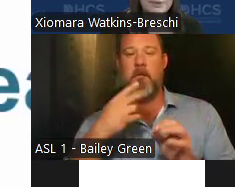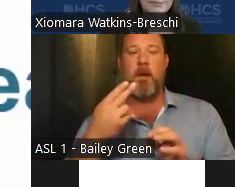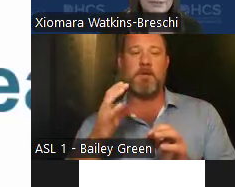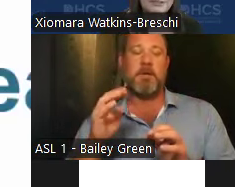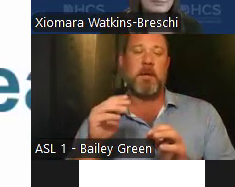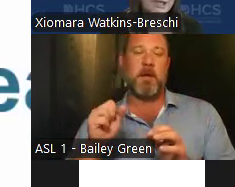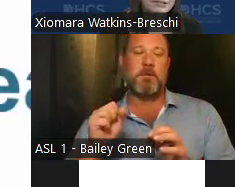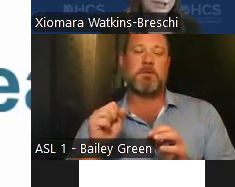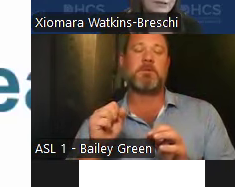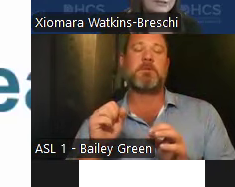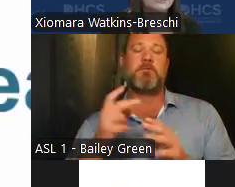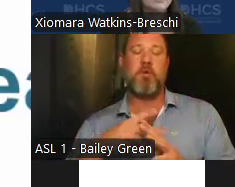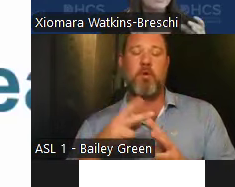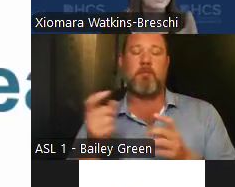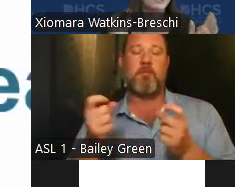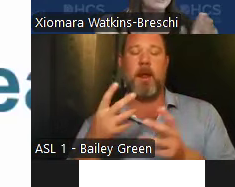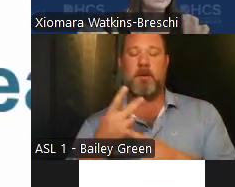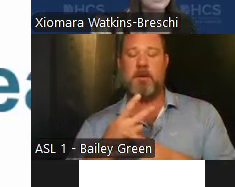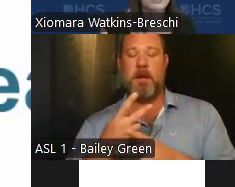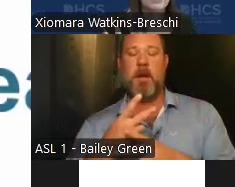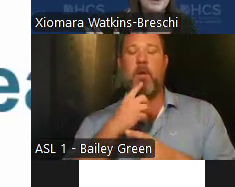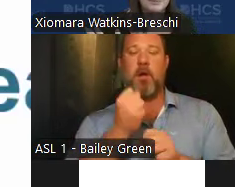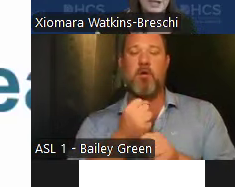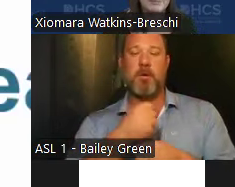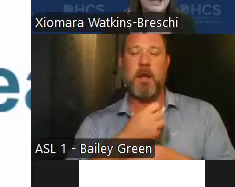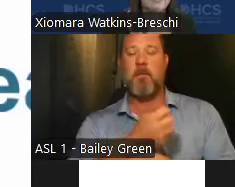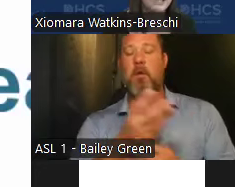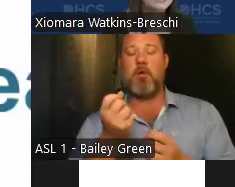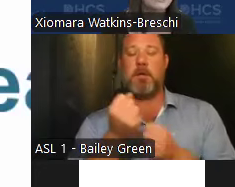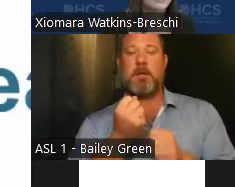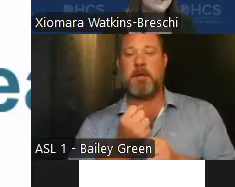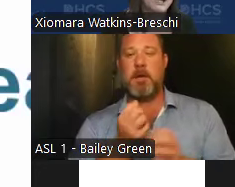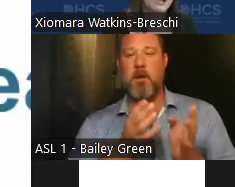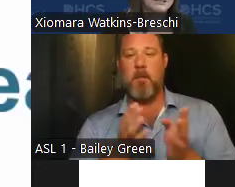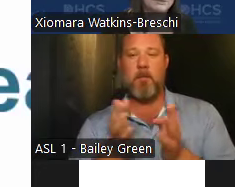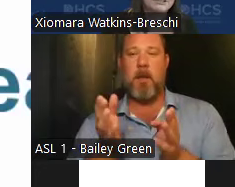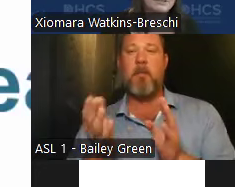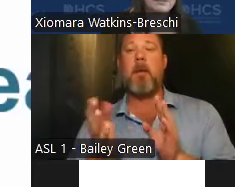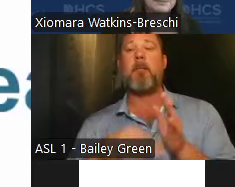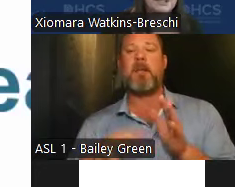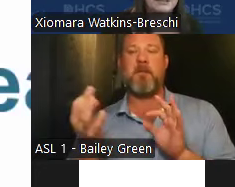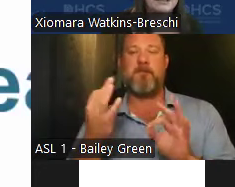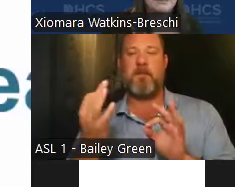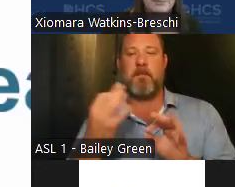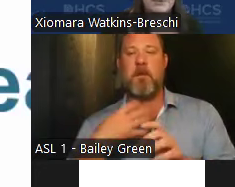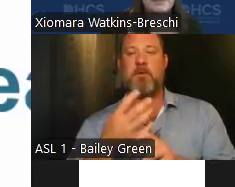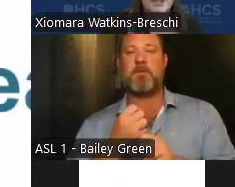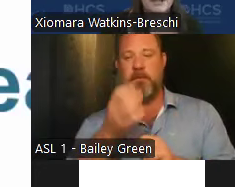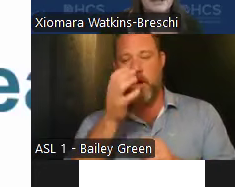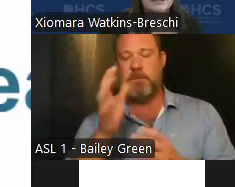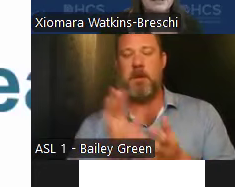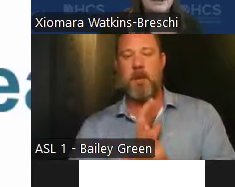HCBS programs into managed care so that we will create this multi-year roadmap and based on that feedback that we're receiving from the concept